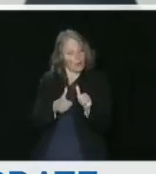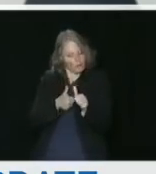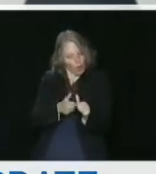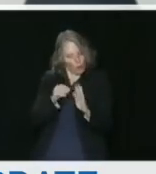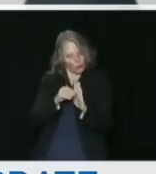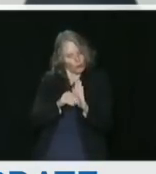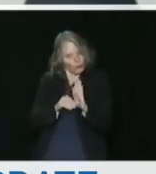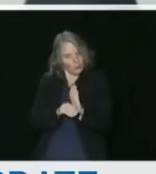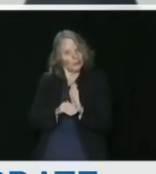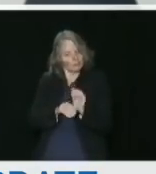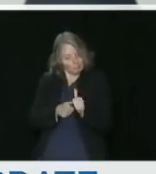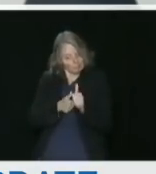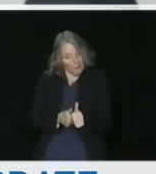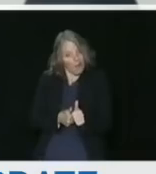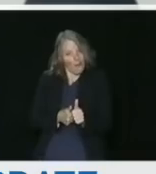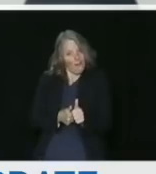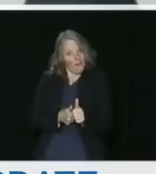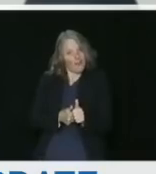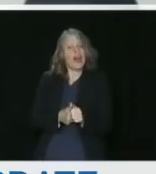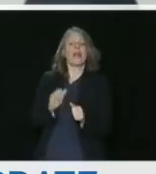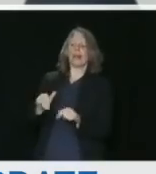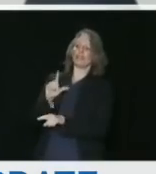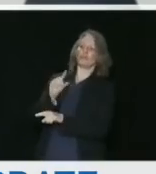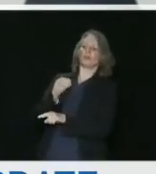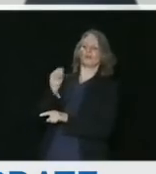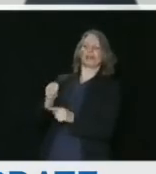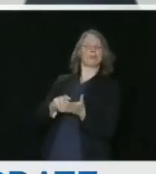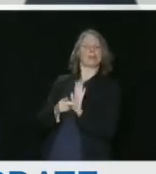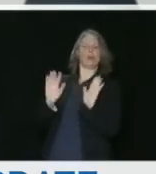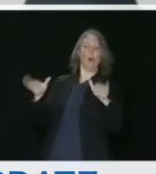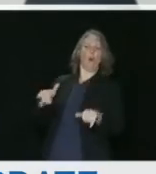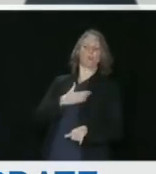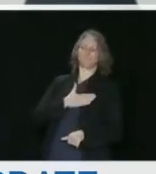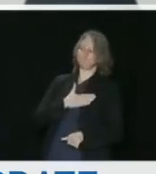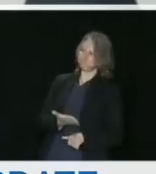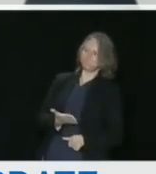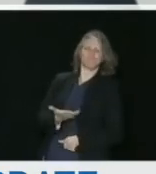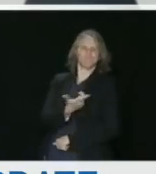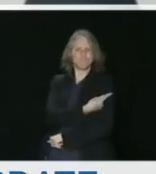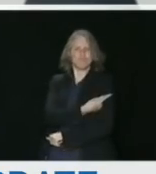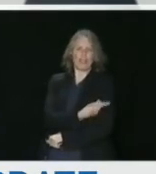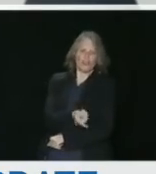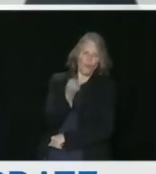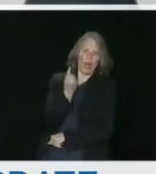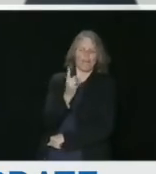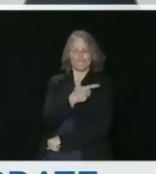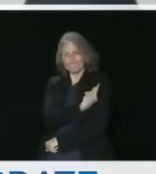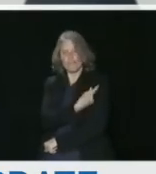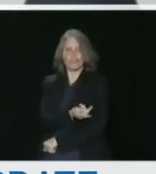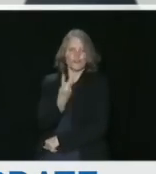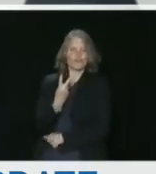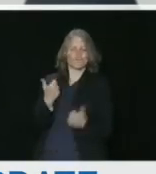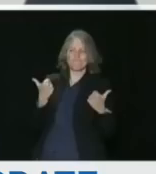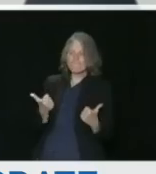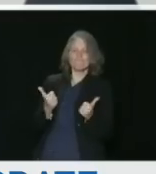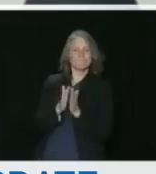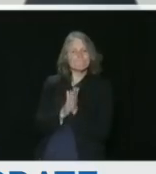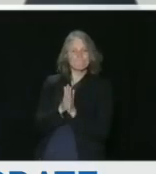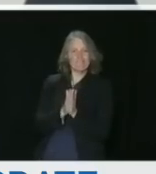that with this 20%, those are the keeners, the people that have accepted the first dose and now they're getting their second dose. But if, let's say,